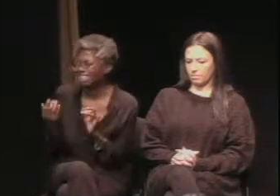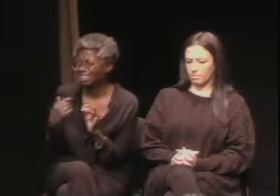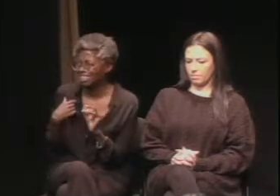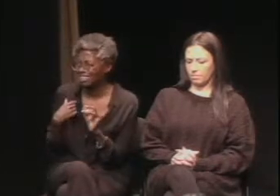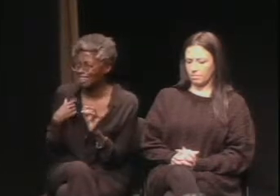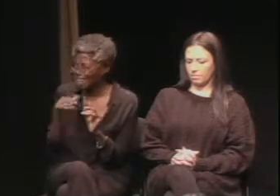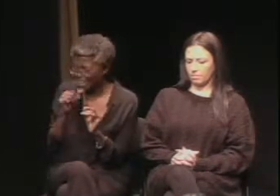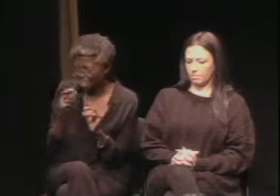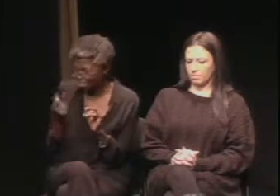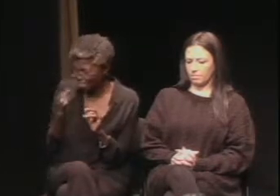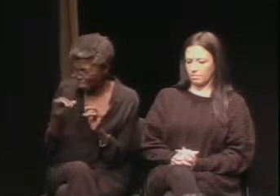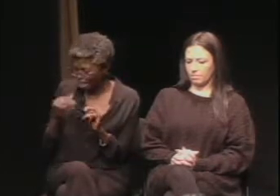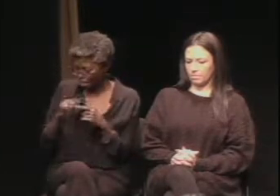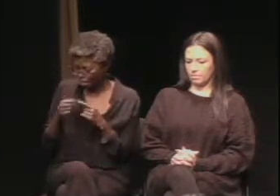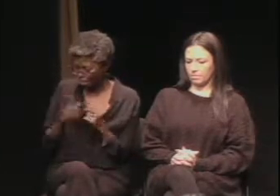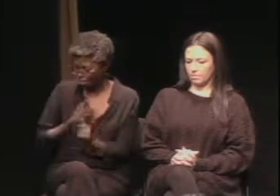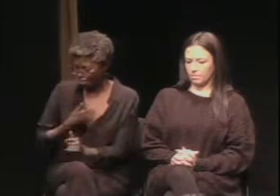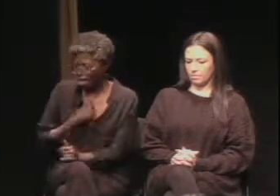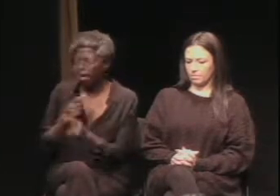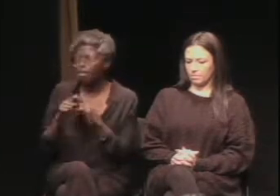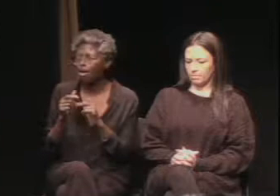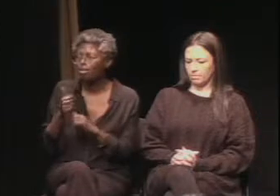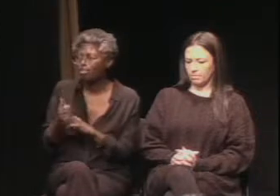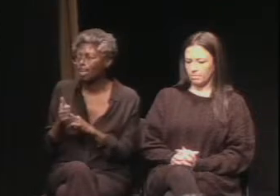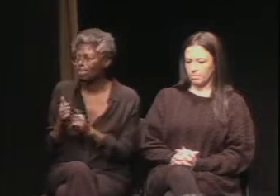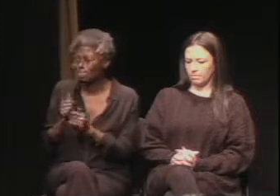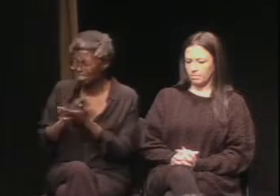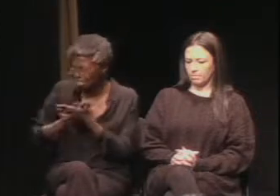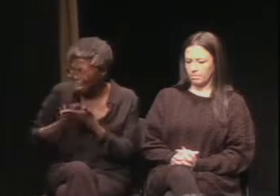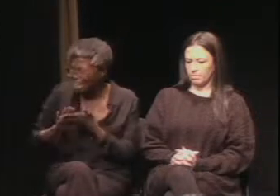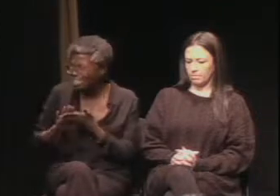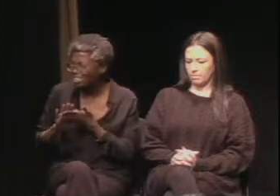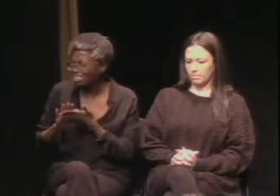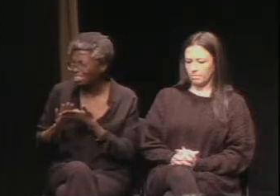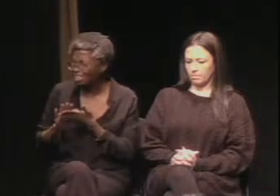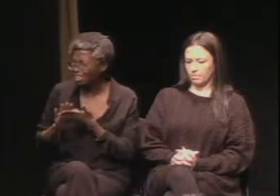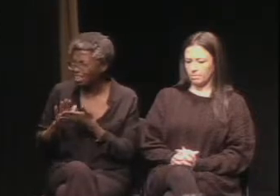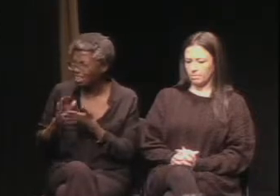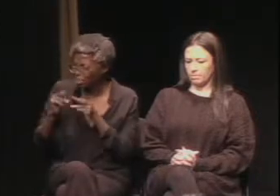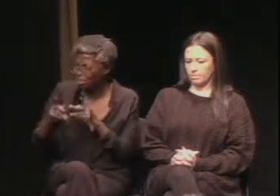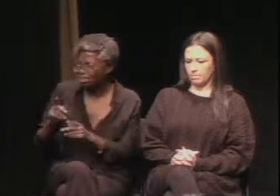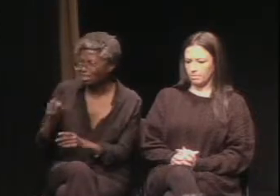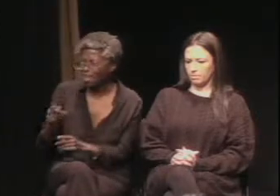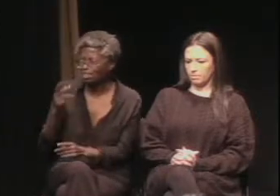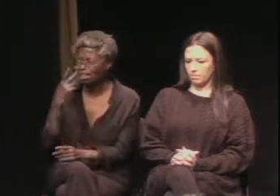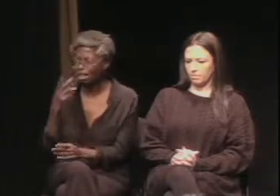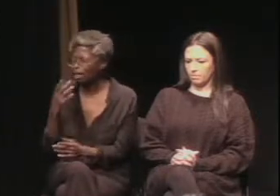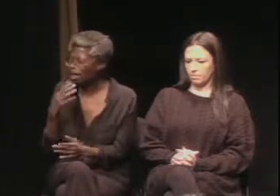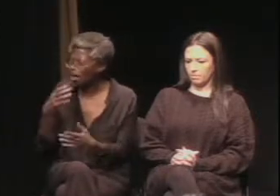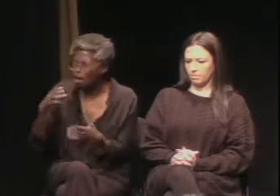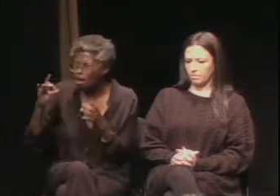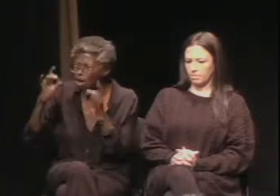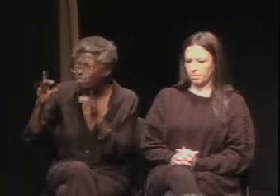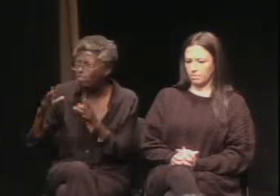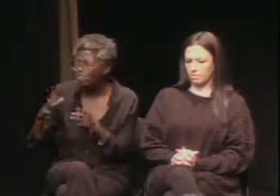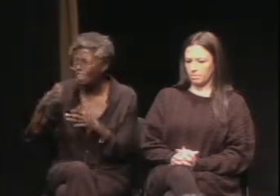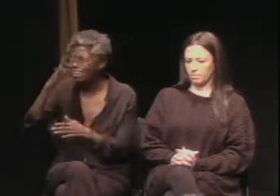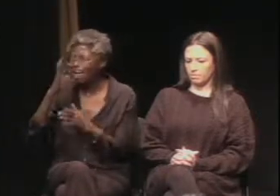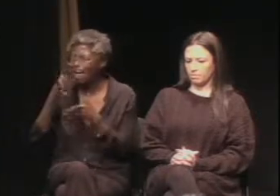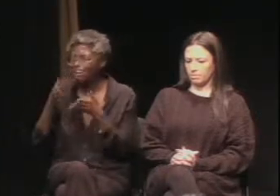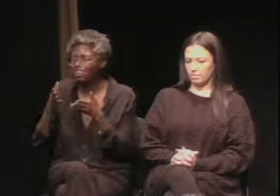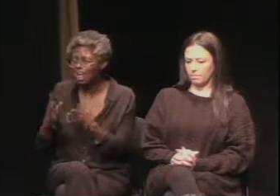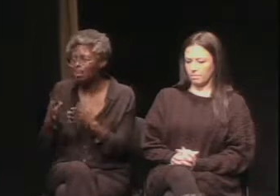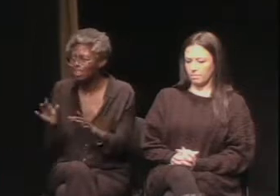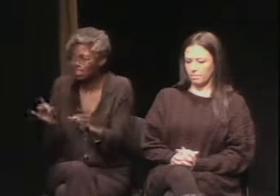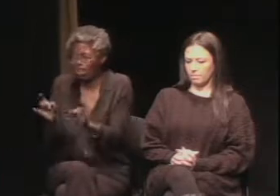of myself. Maya was decent and nice, and it seemed egregious that God would have allowed something so horrible to